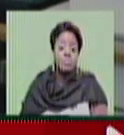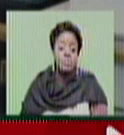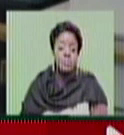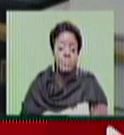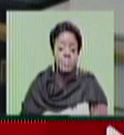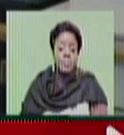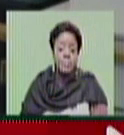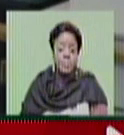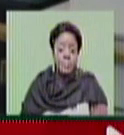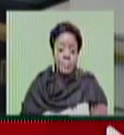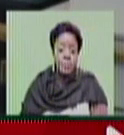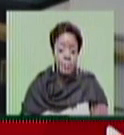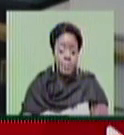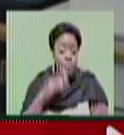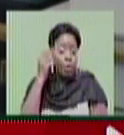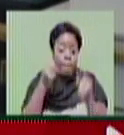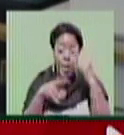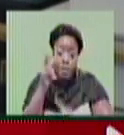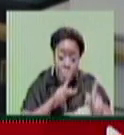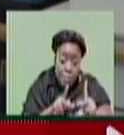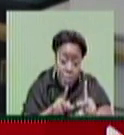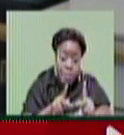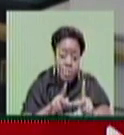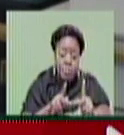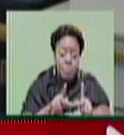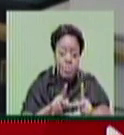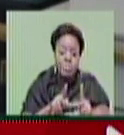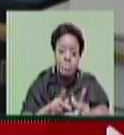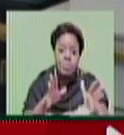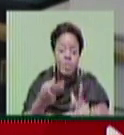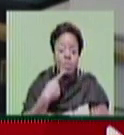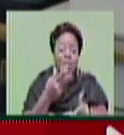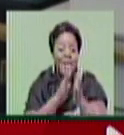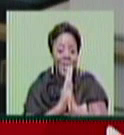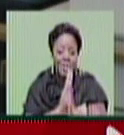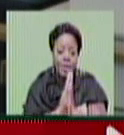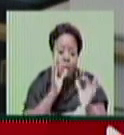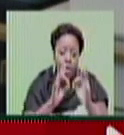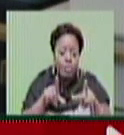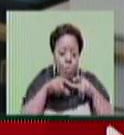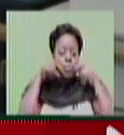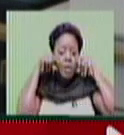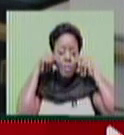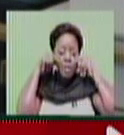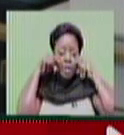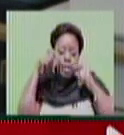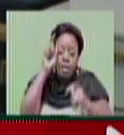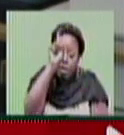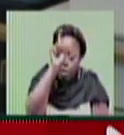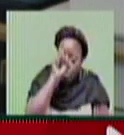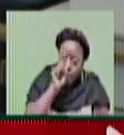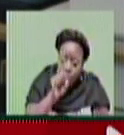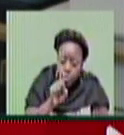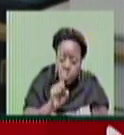You know, many persons in the population are asking whether or not the wearing of a face mask, the mandatory wearing of a face mask,